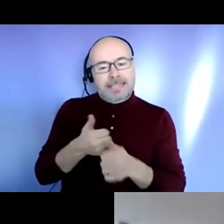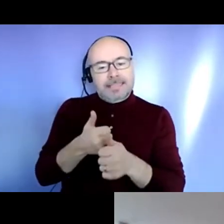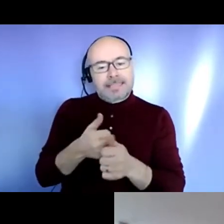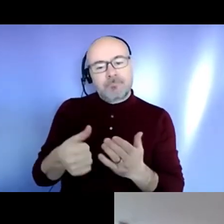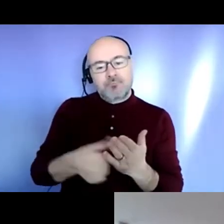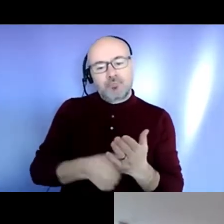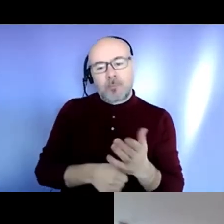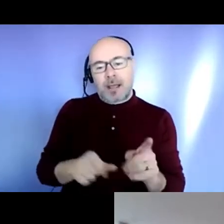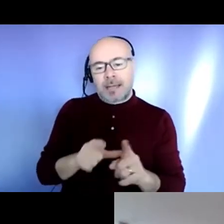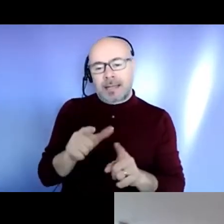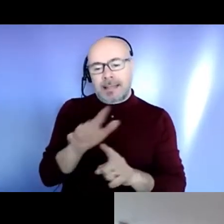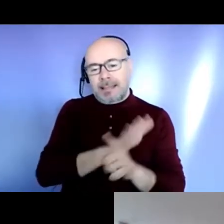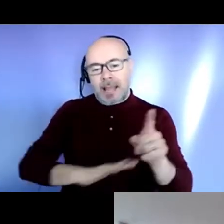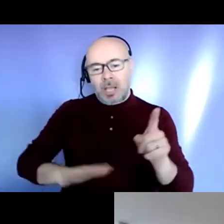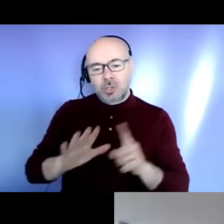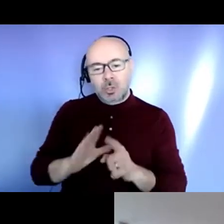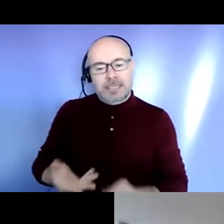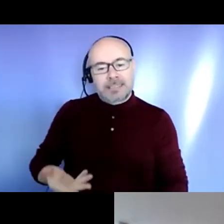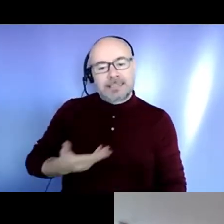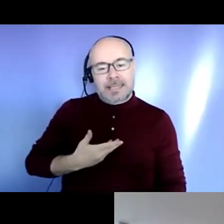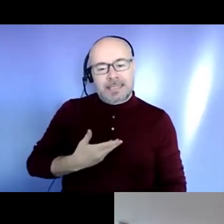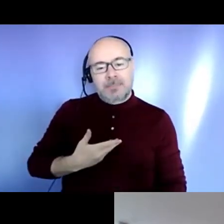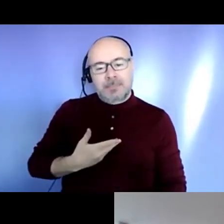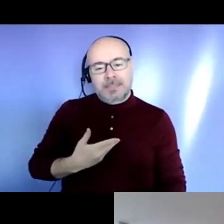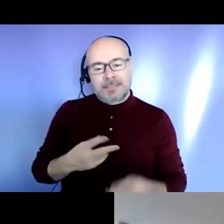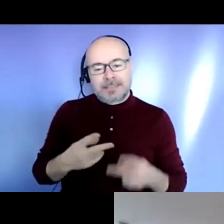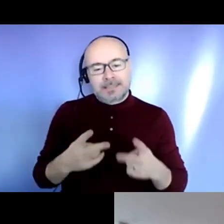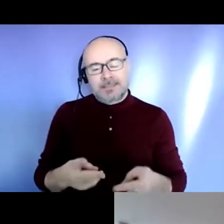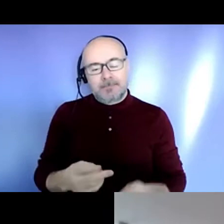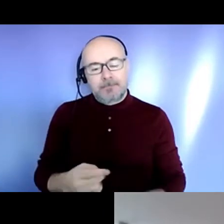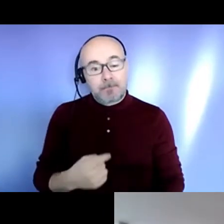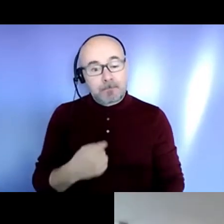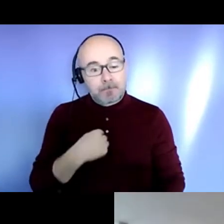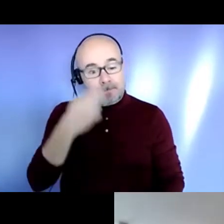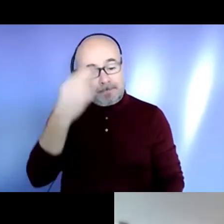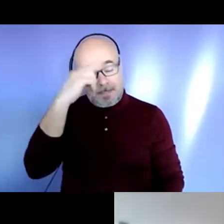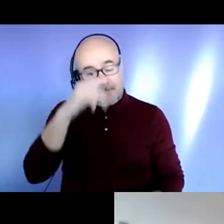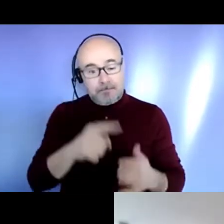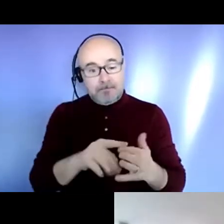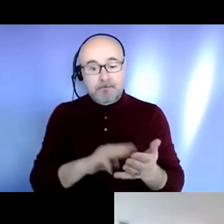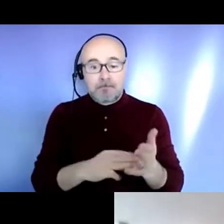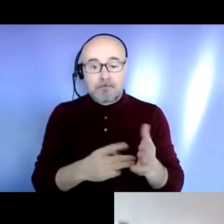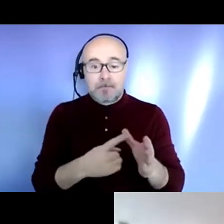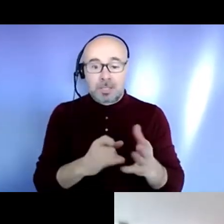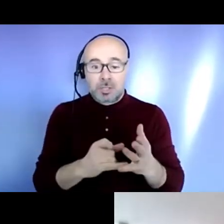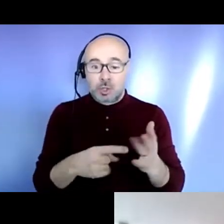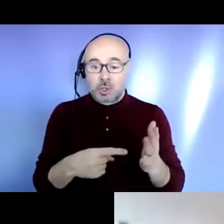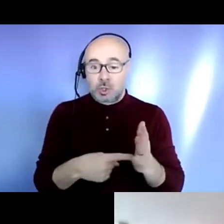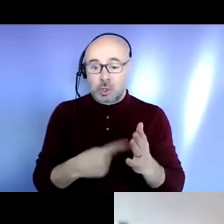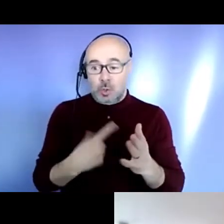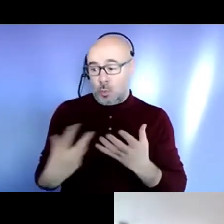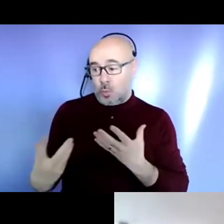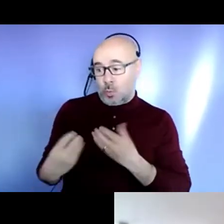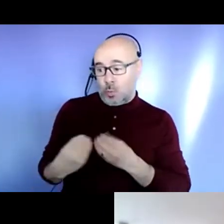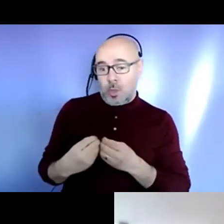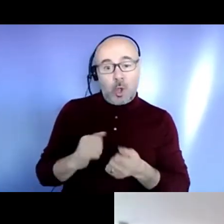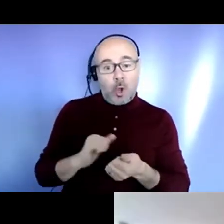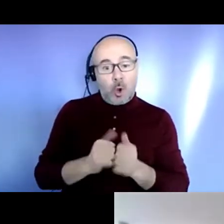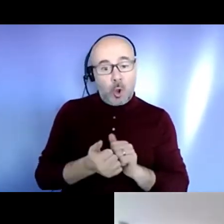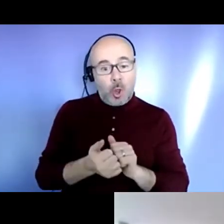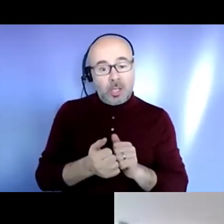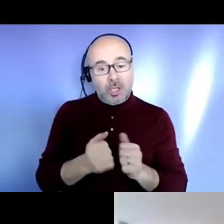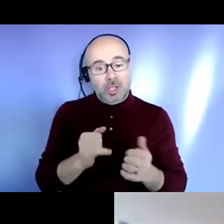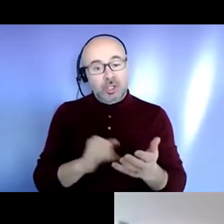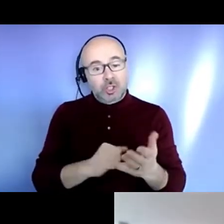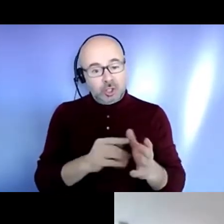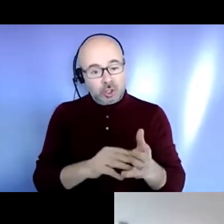Emma Scott. I'm the Operations Manager here at Disability Equality Scotland. I'm joined by my colleagues today, James, Fiach and Ali,